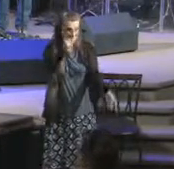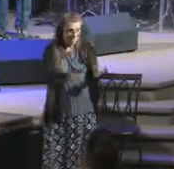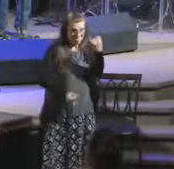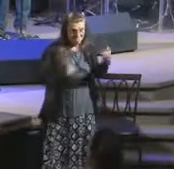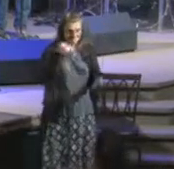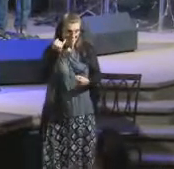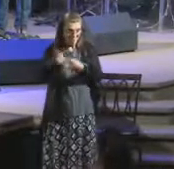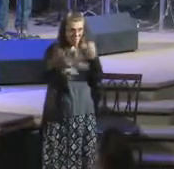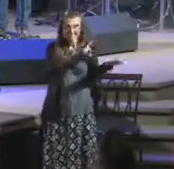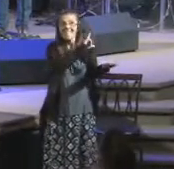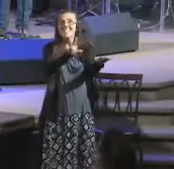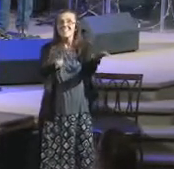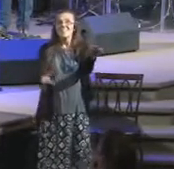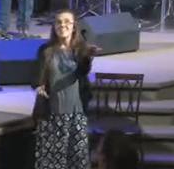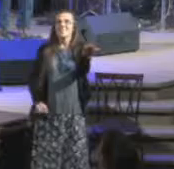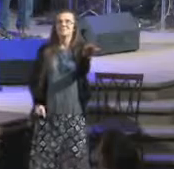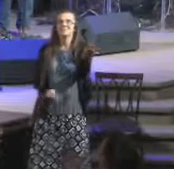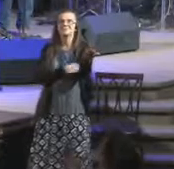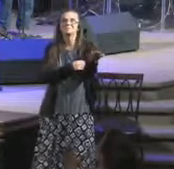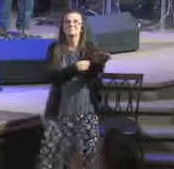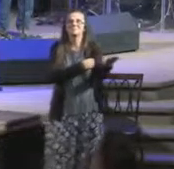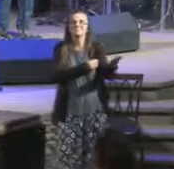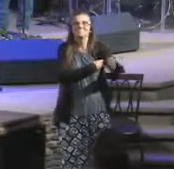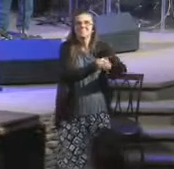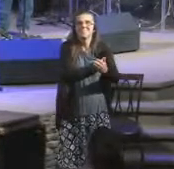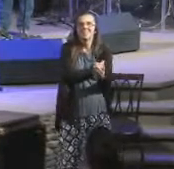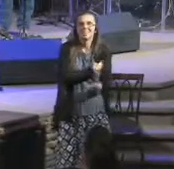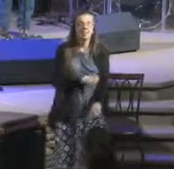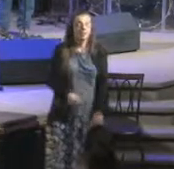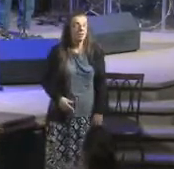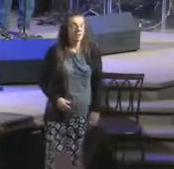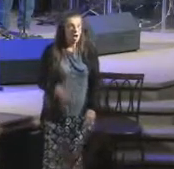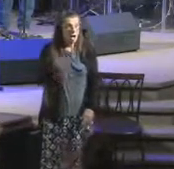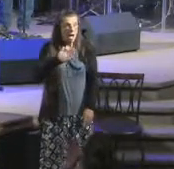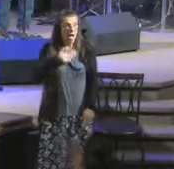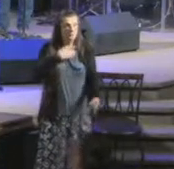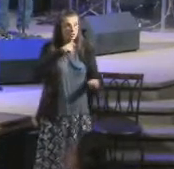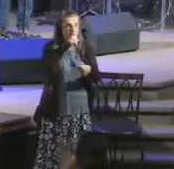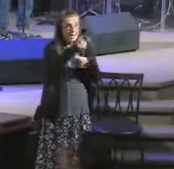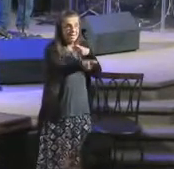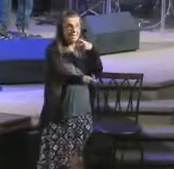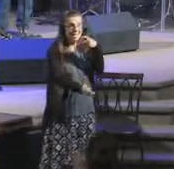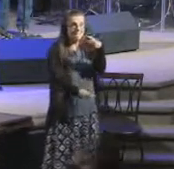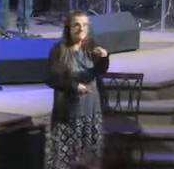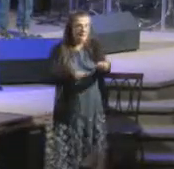I'm